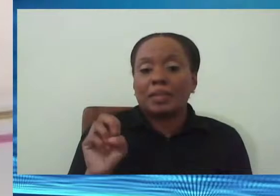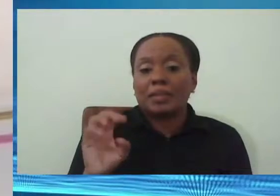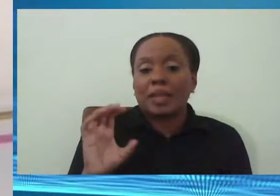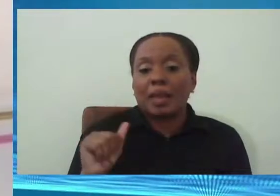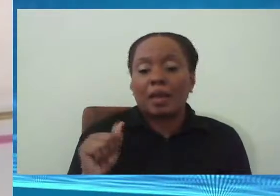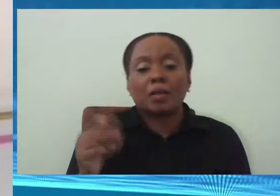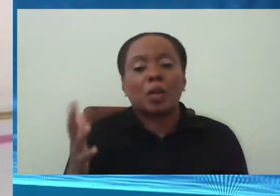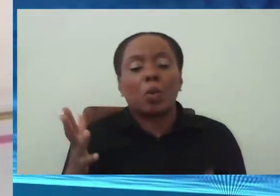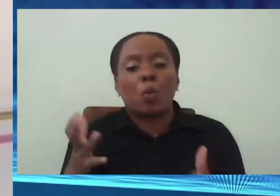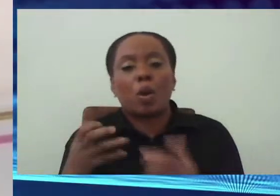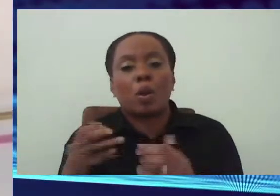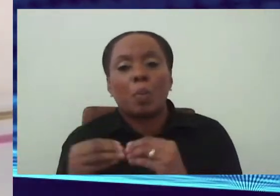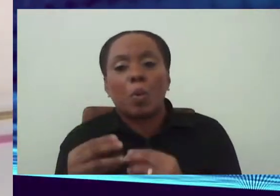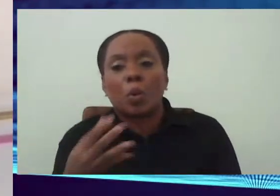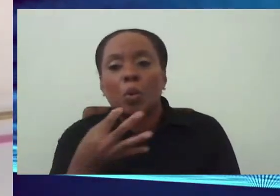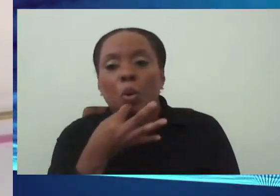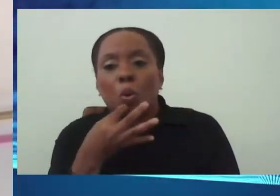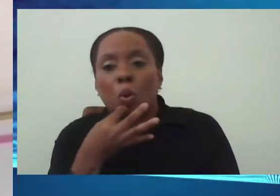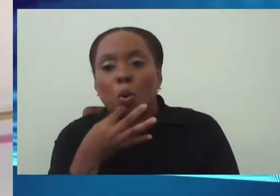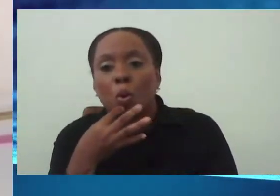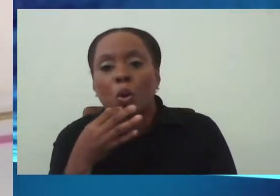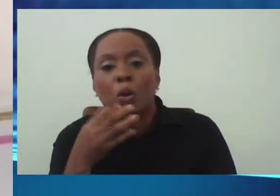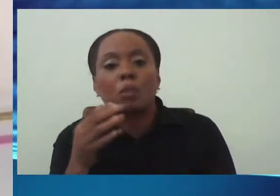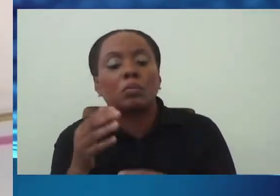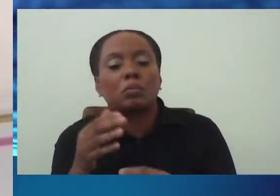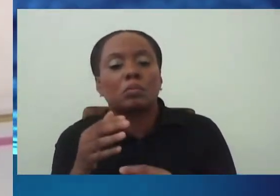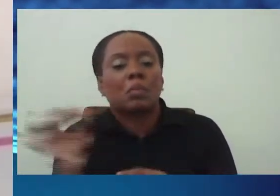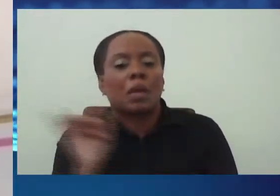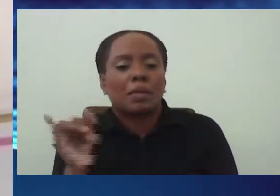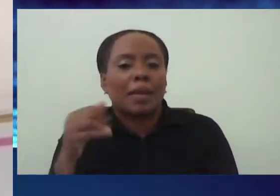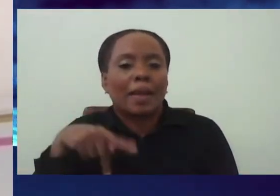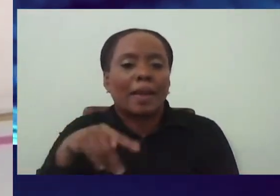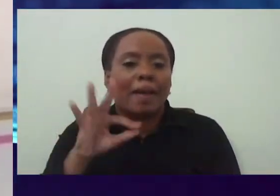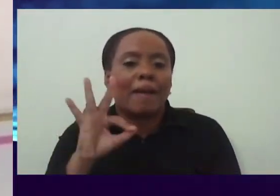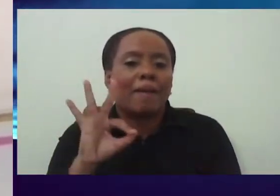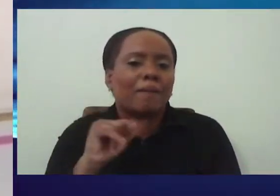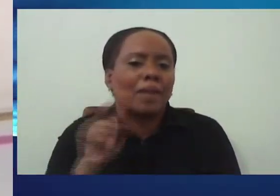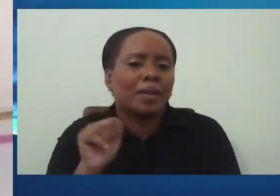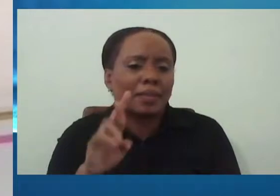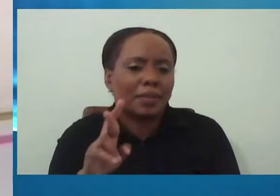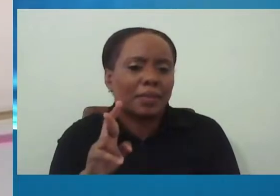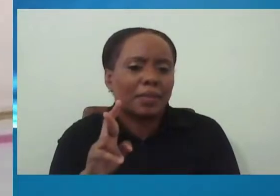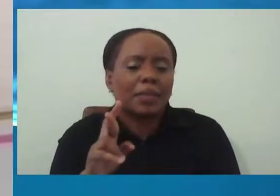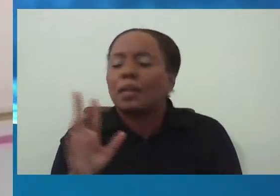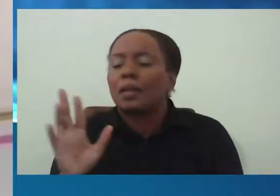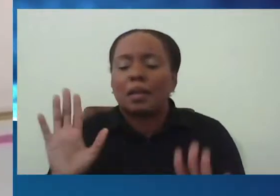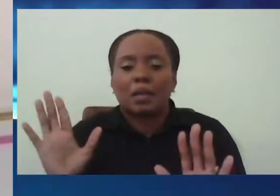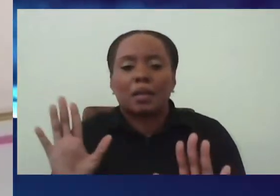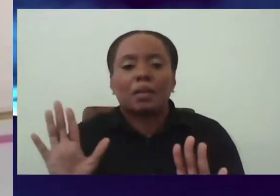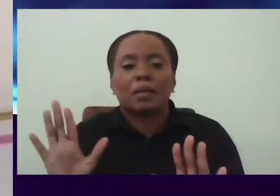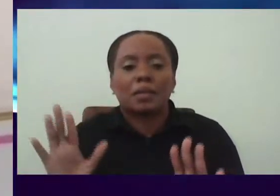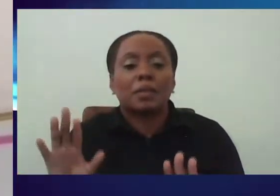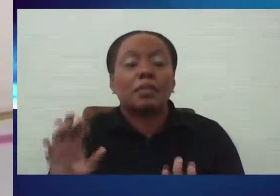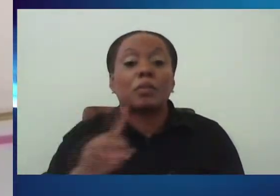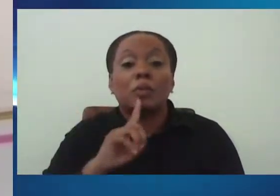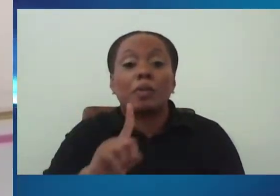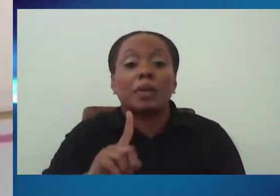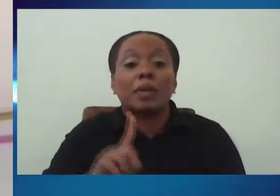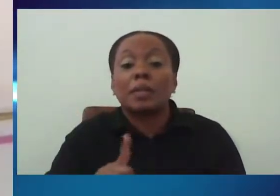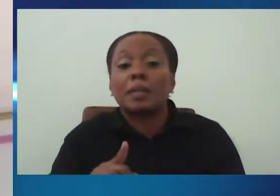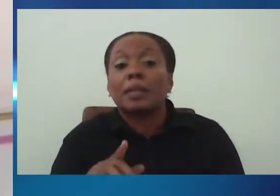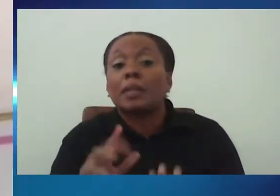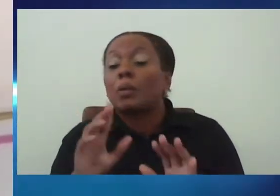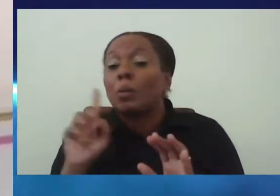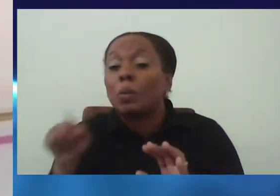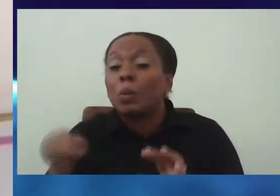dosing program of the Pfizer vaccine. I just want to encourage persons to stick to the dosing schedule that works for that particular vaccine,